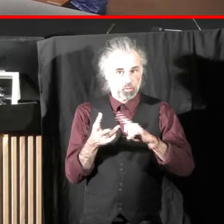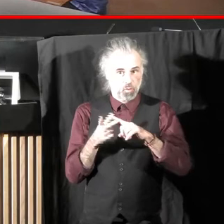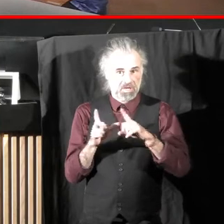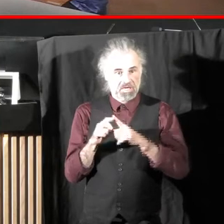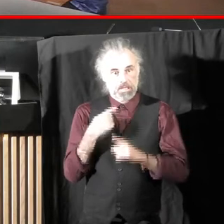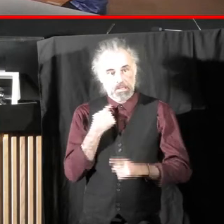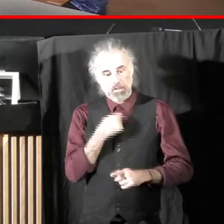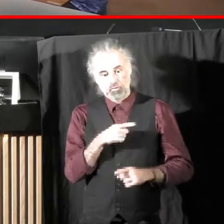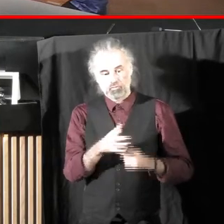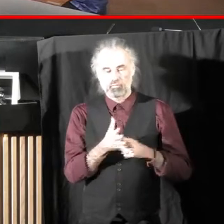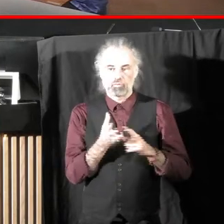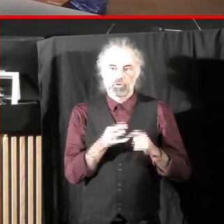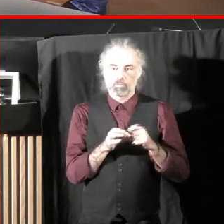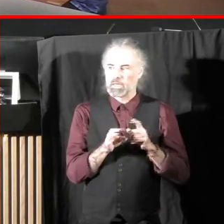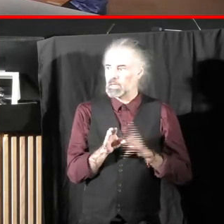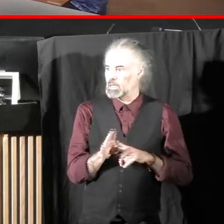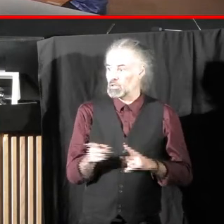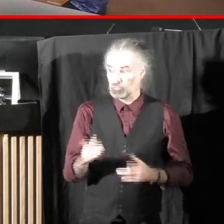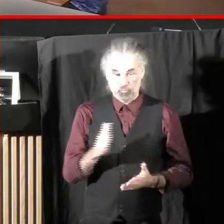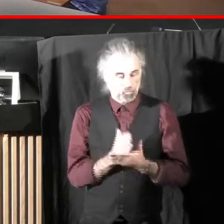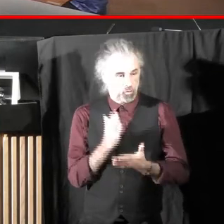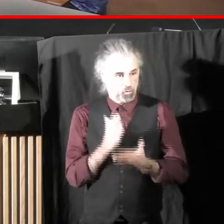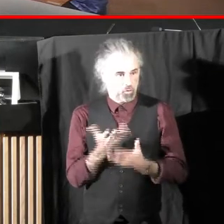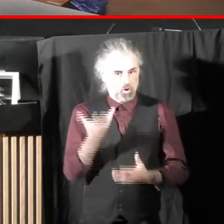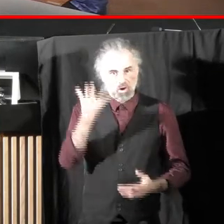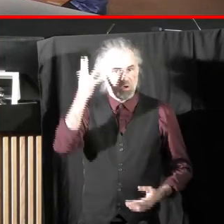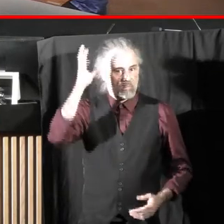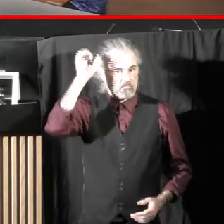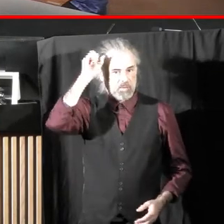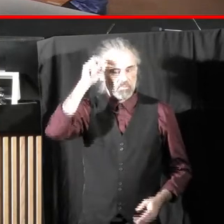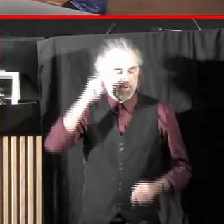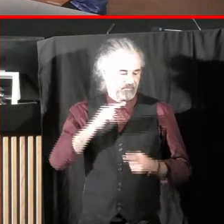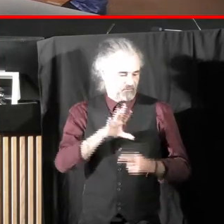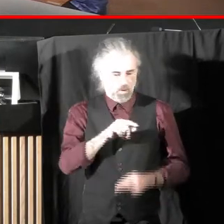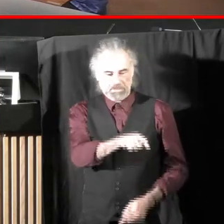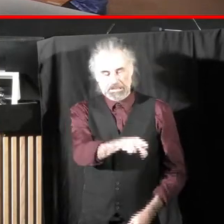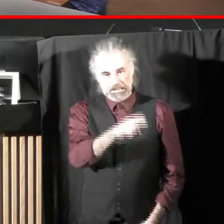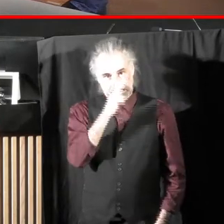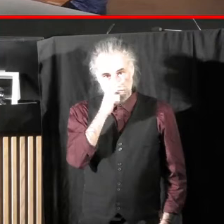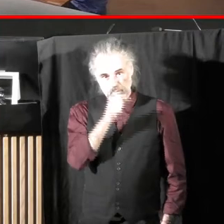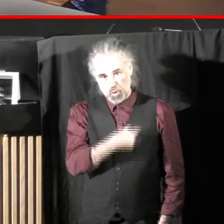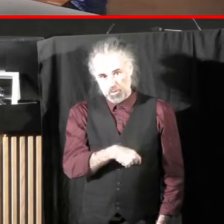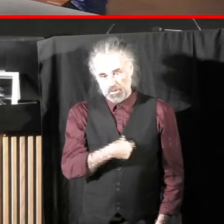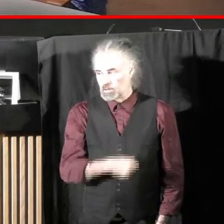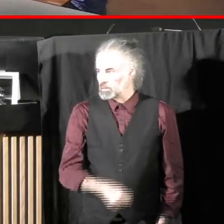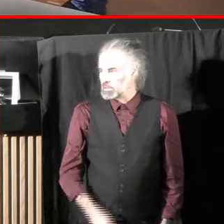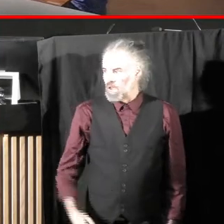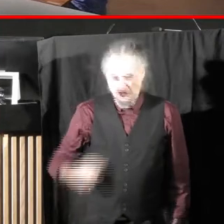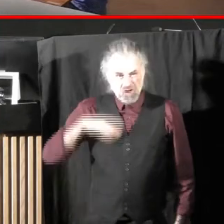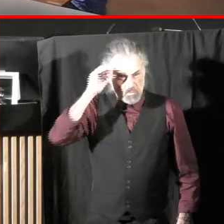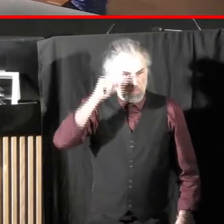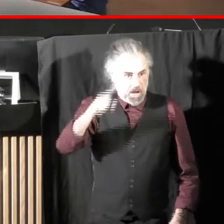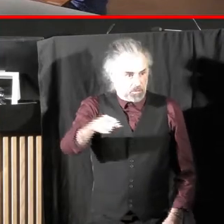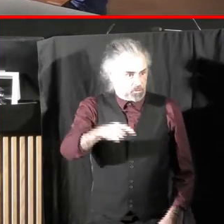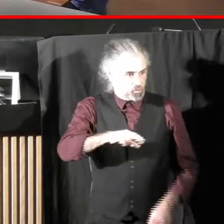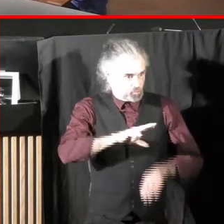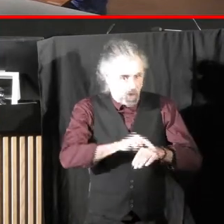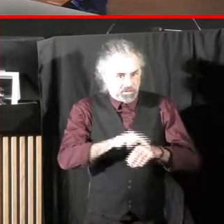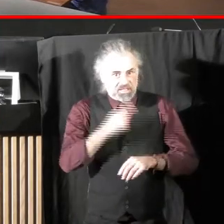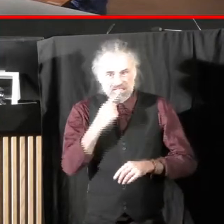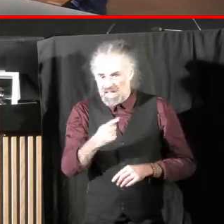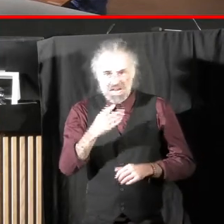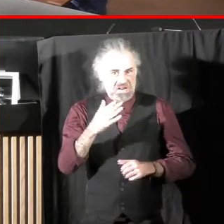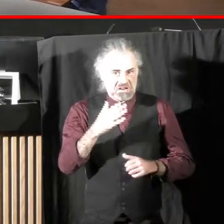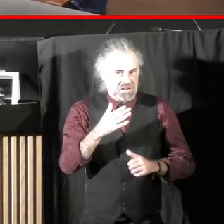maybe just the memory of a young person? Look, all I remember is the doctor just saying that he'd never